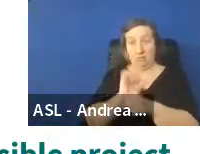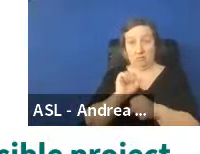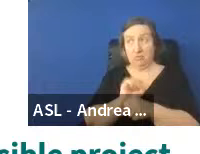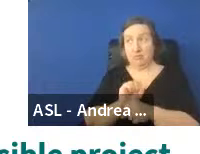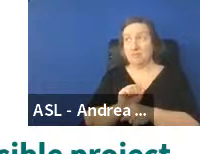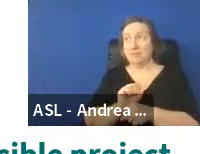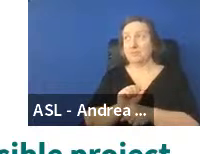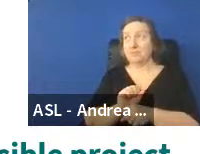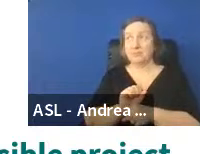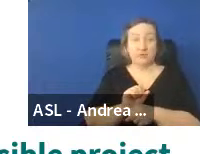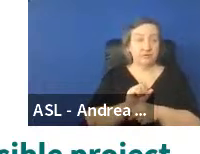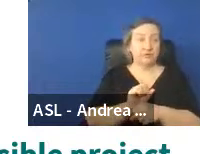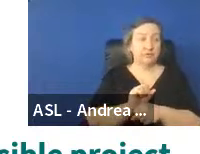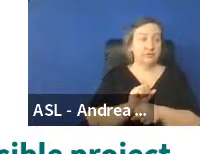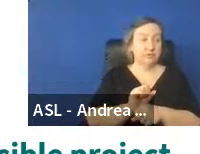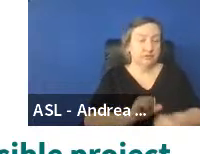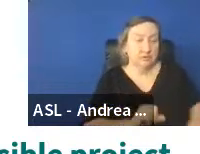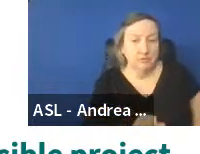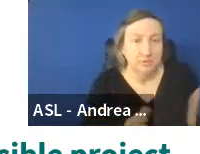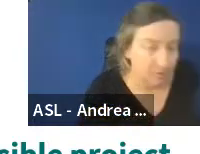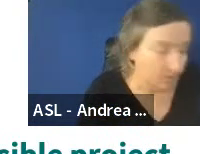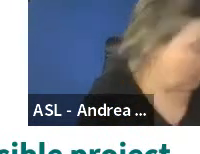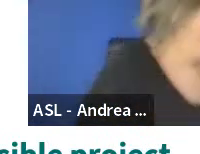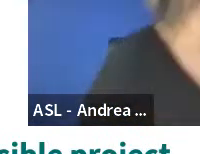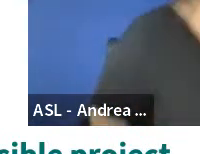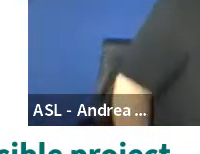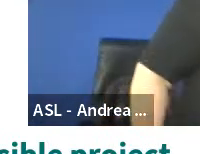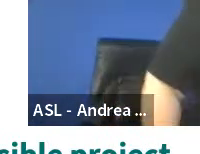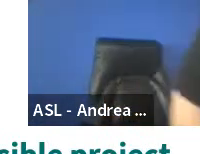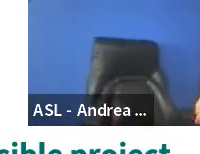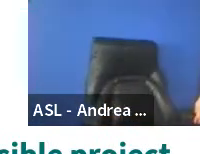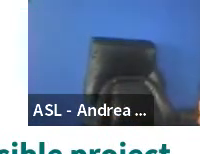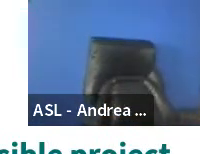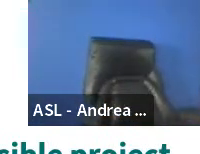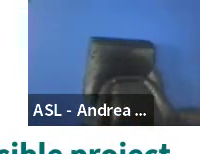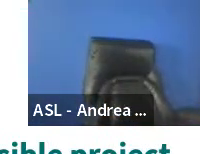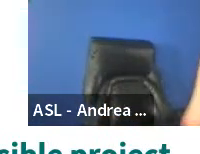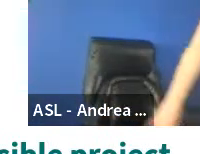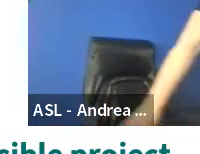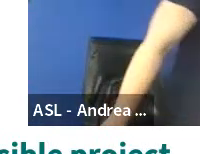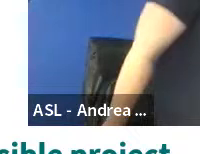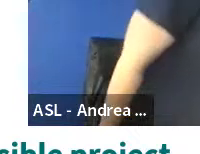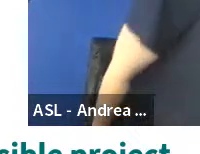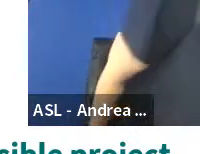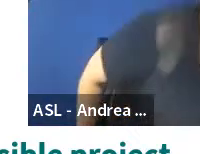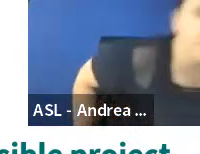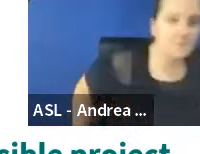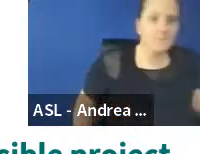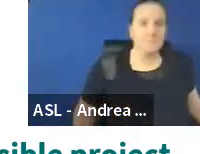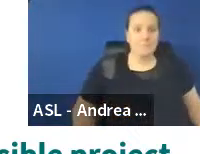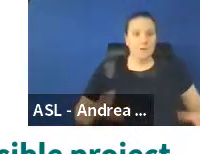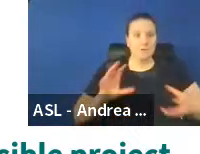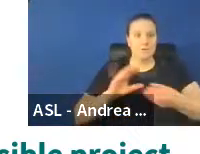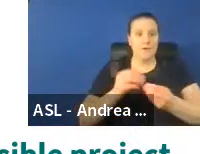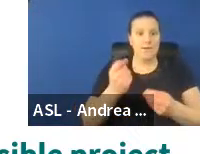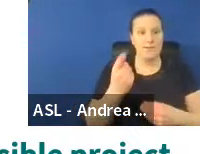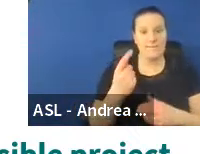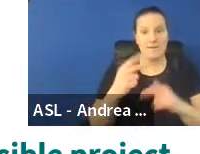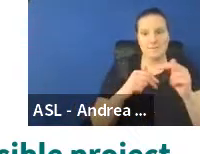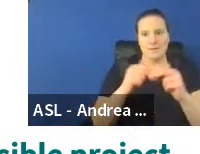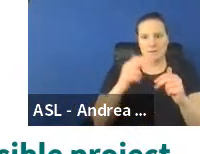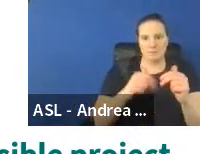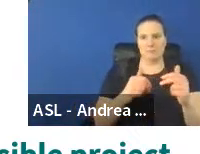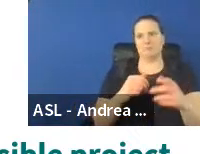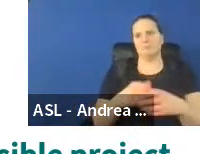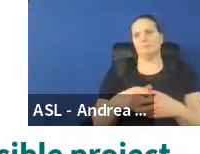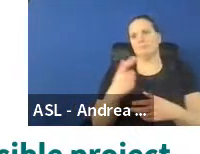So we developed a total of 11 build options and a no build. And a no build essentially means if the project didn't